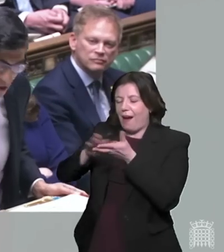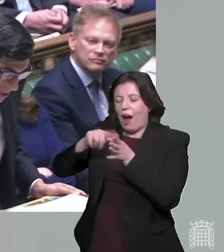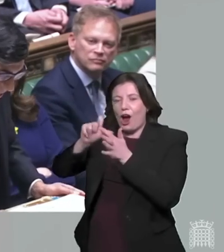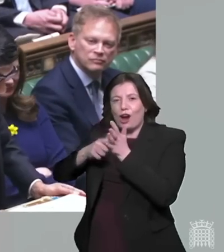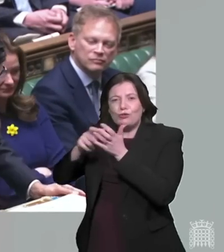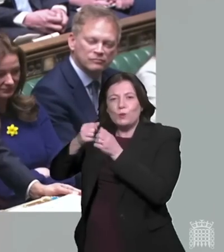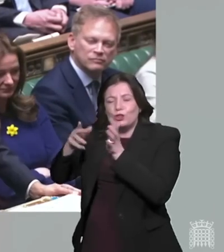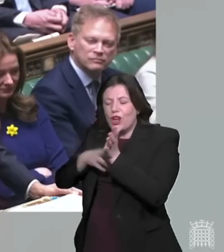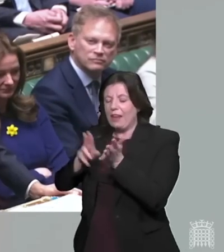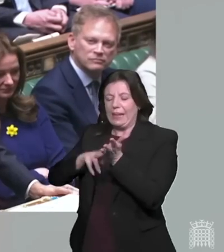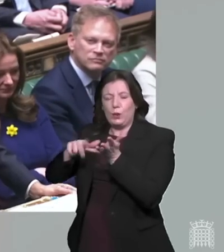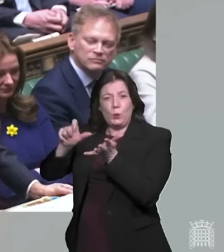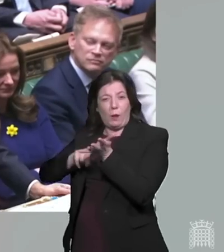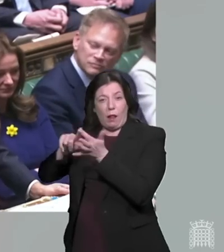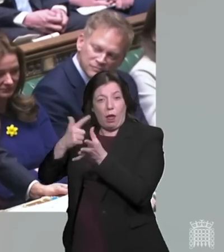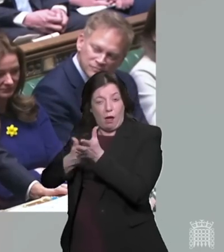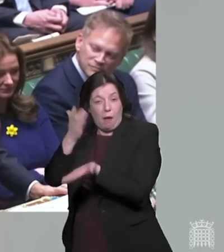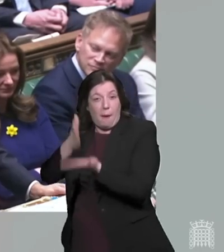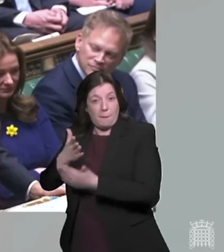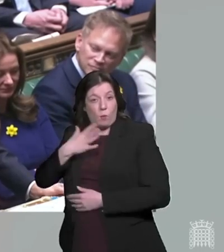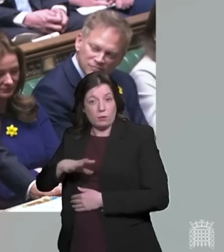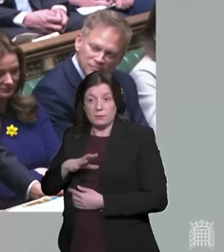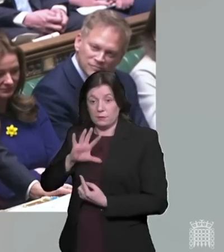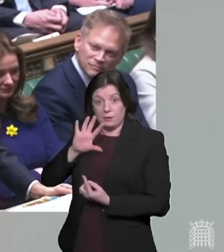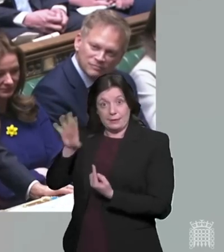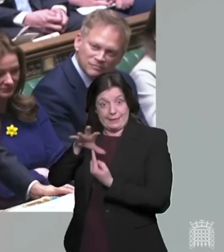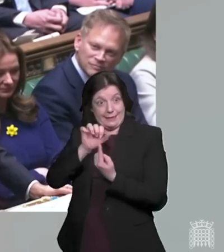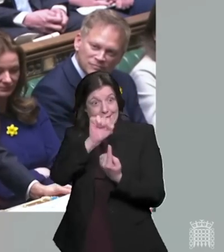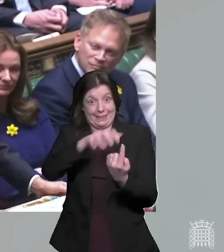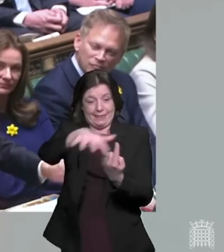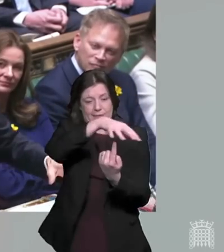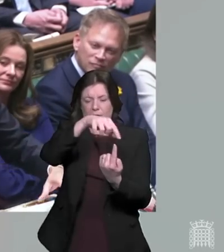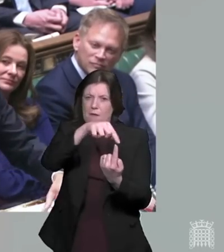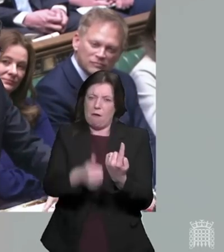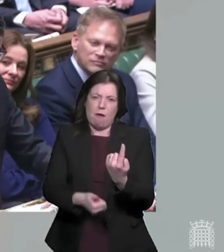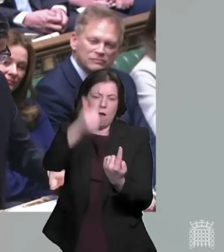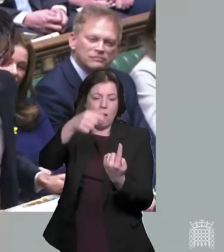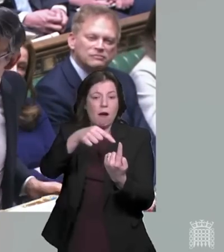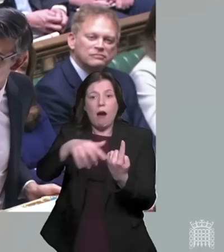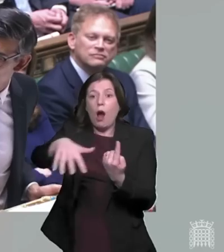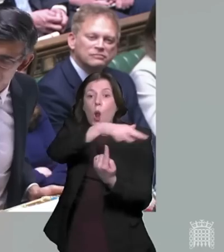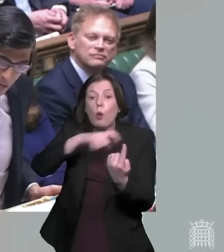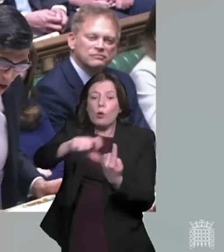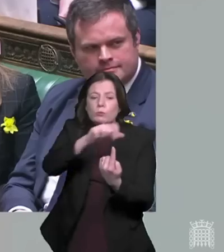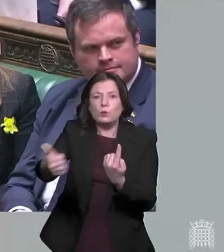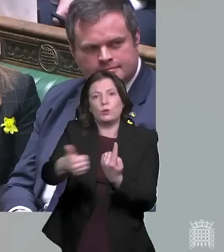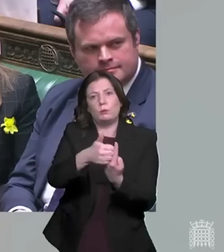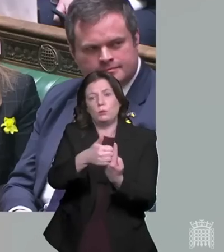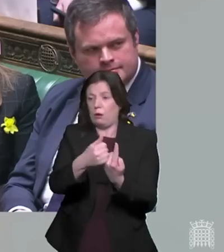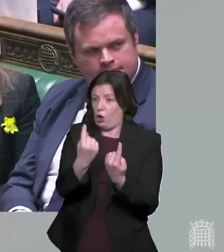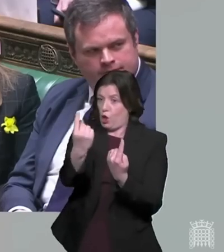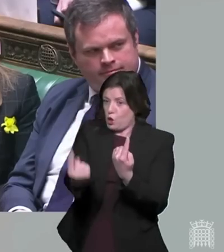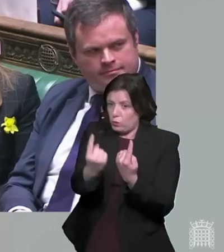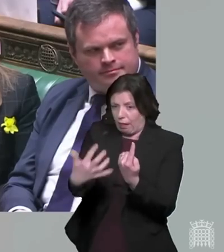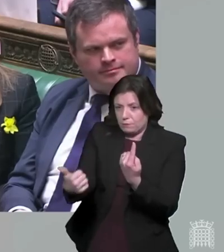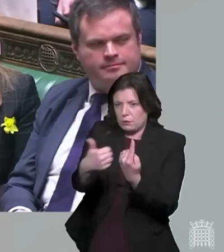more nuclear. Wilfer remains one of the best nuclear sites in the UK, and the strong support from the local community and indeed my honourable friend